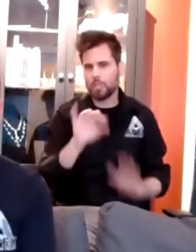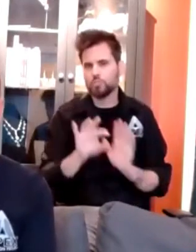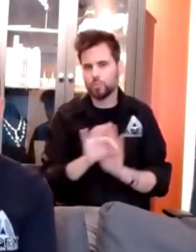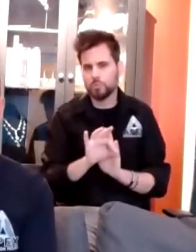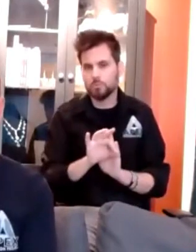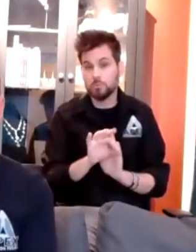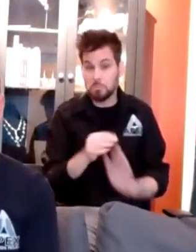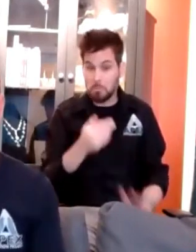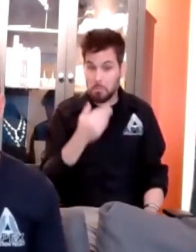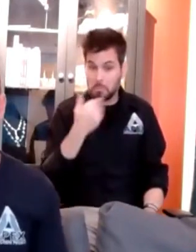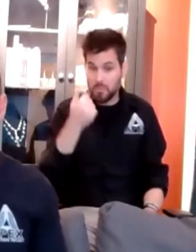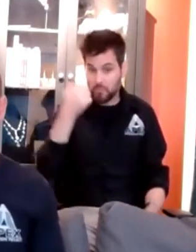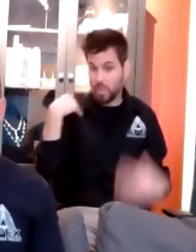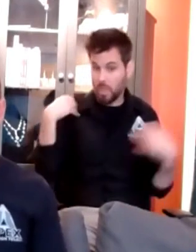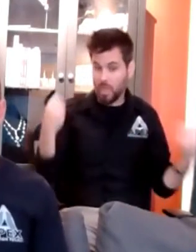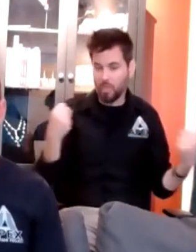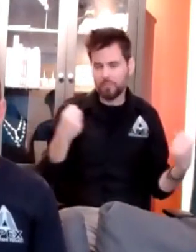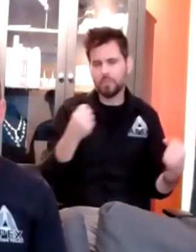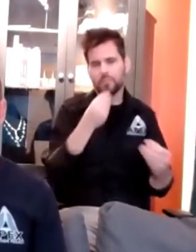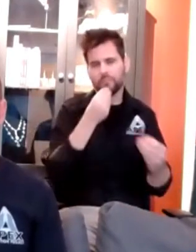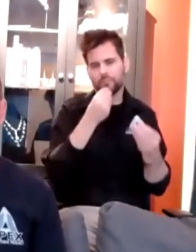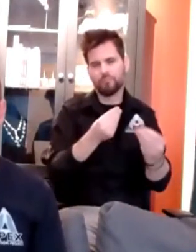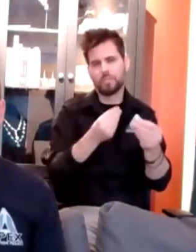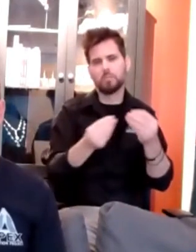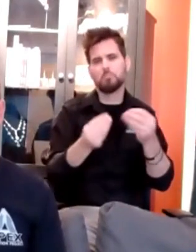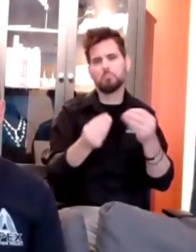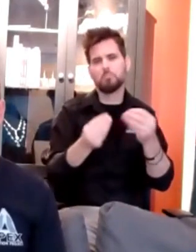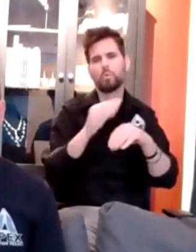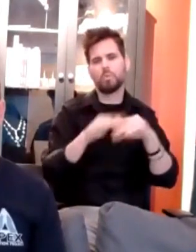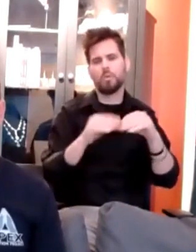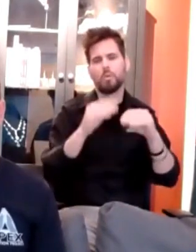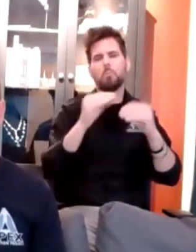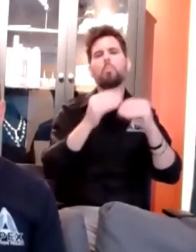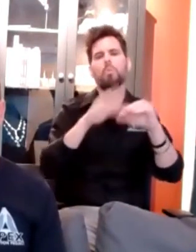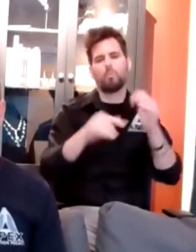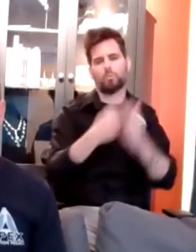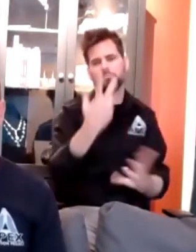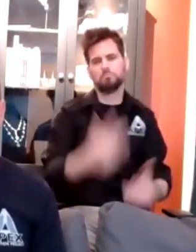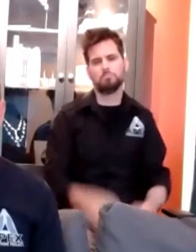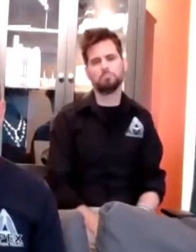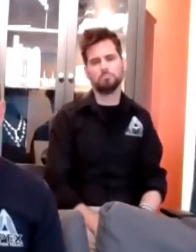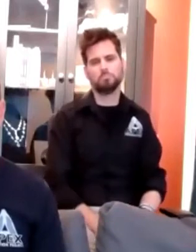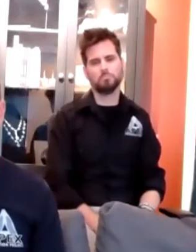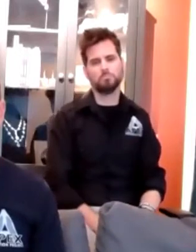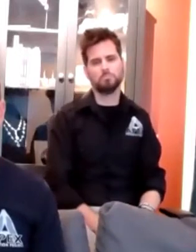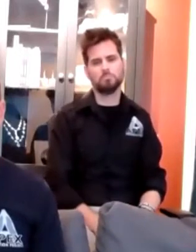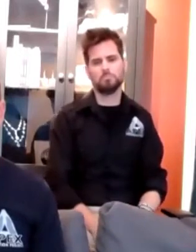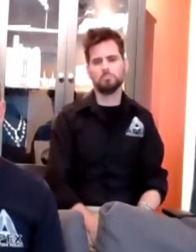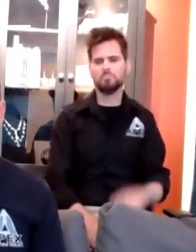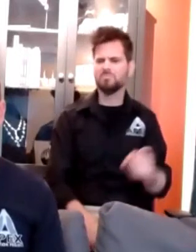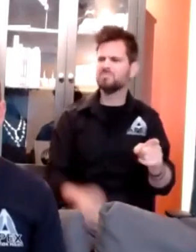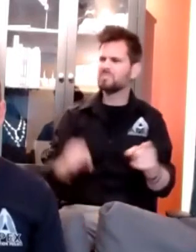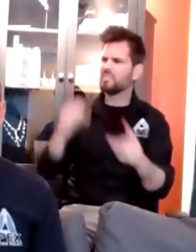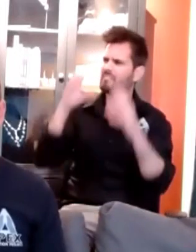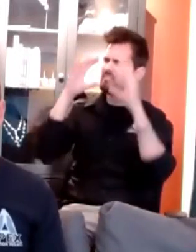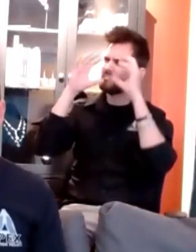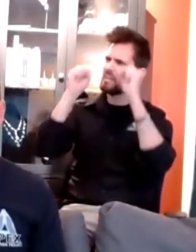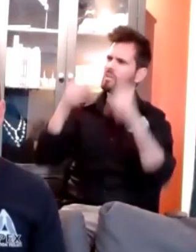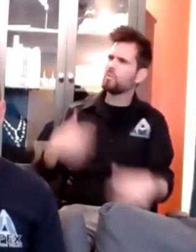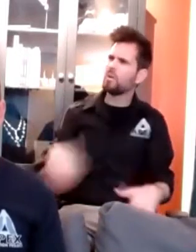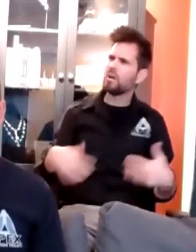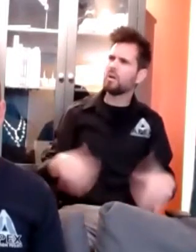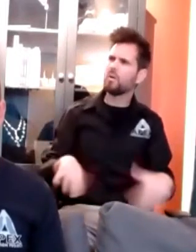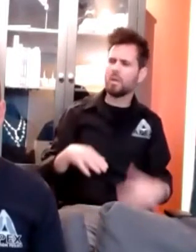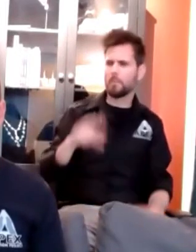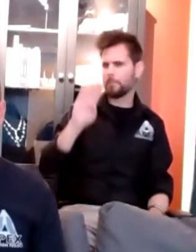I always thought was fascinating. Yeah, that is fascinating. Absolutely. I said it yesterday. It's such a gift that you have Chelsea there on staff